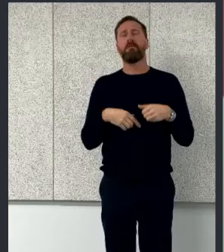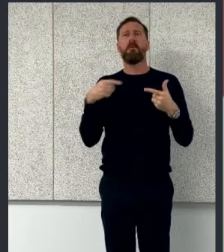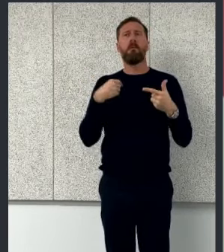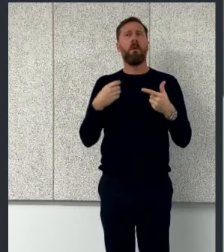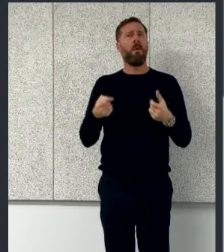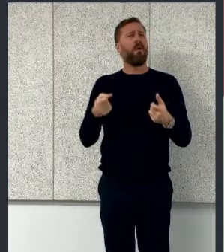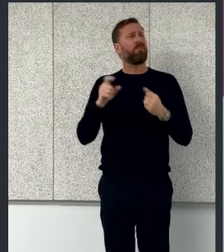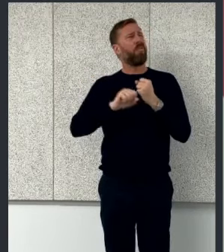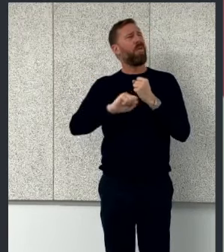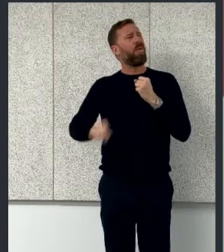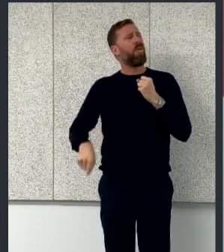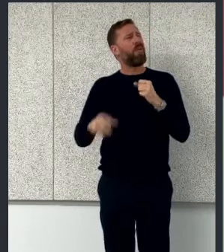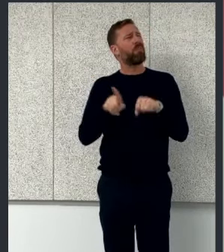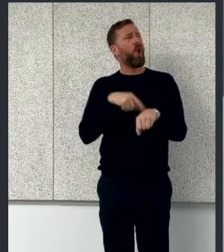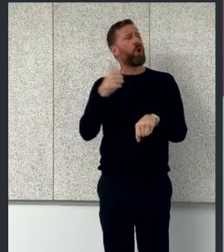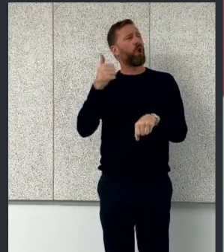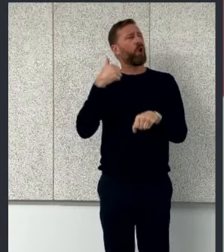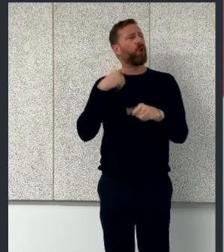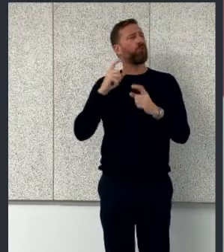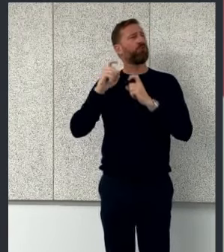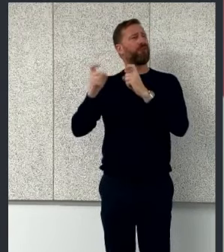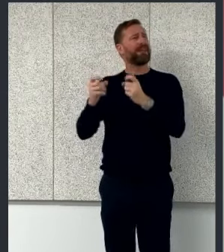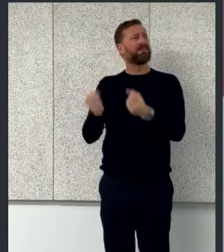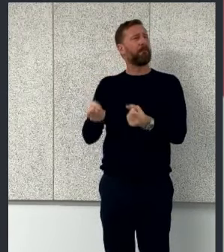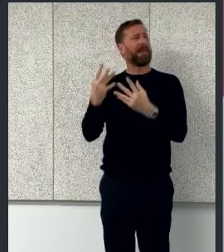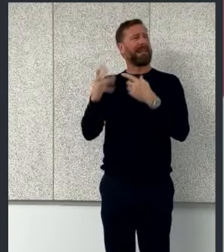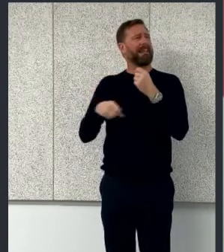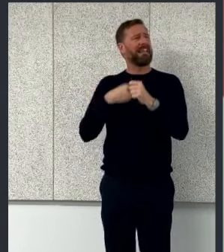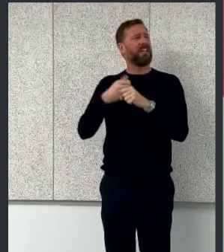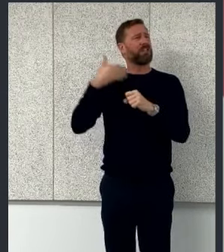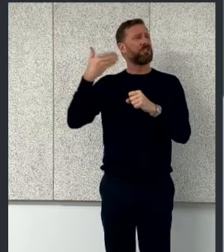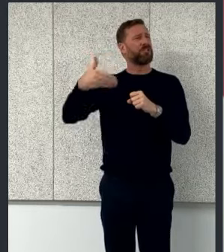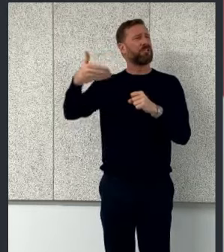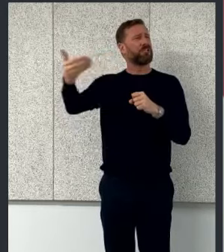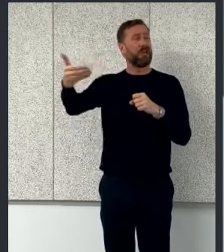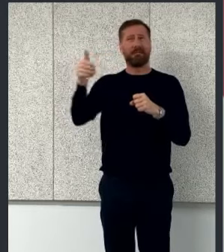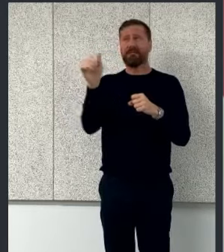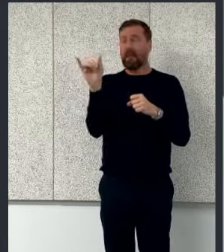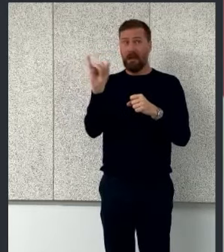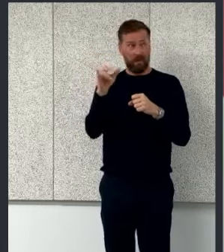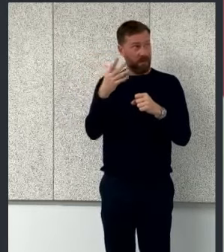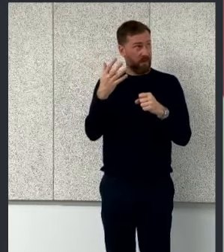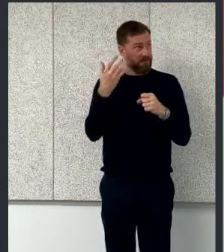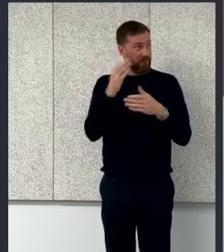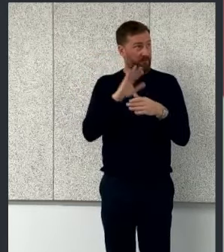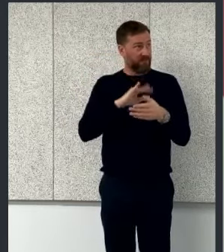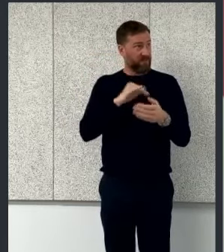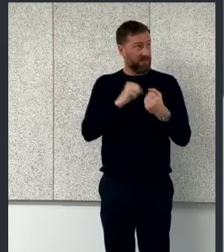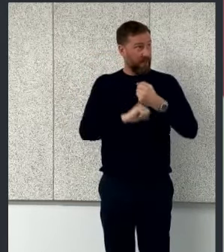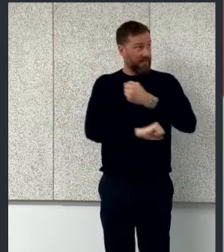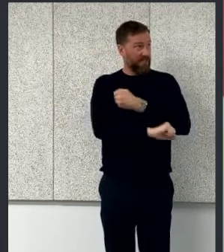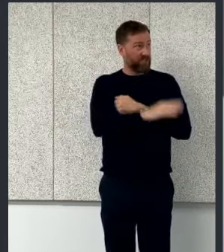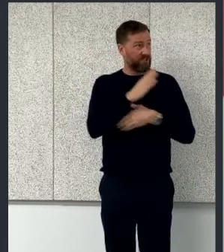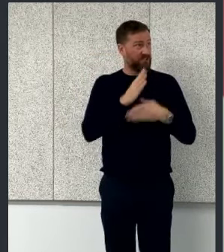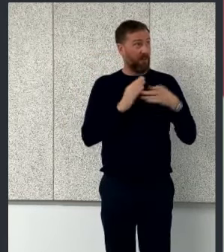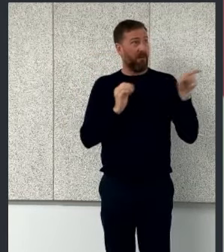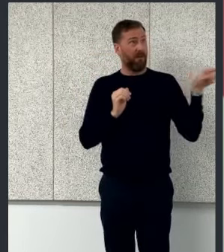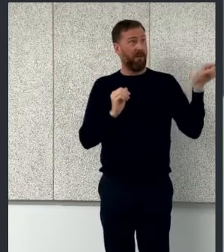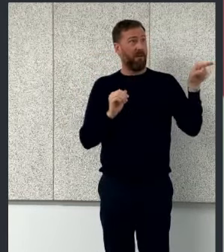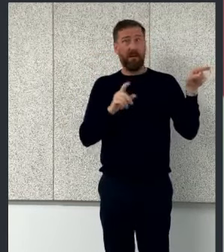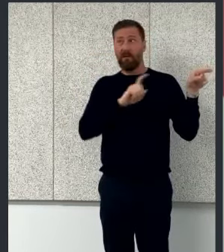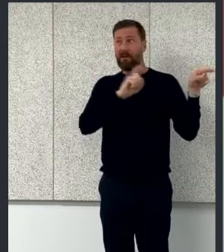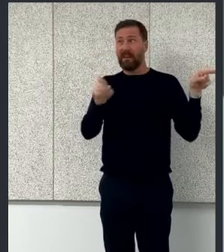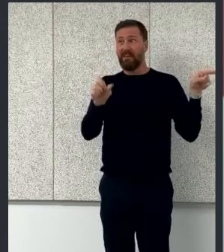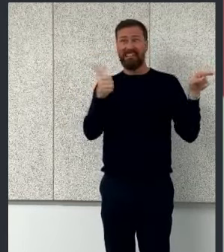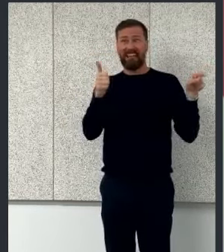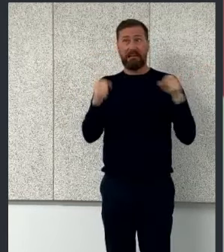multi-year grants, like 3, if not, so the foundation recently made a 10-year grant. It's like, wow, that's amazing. We're